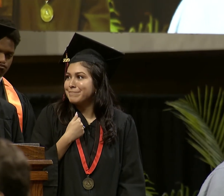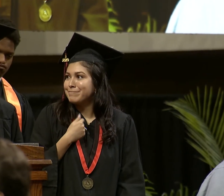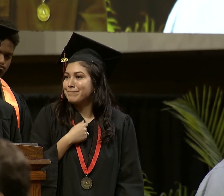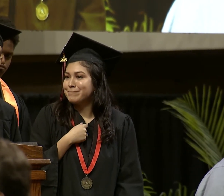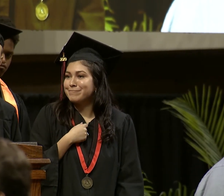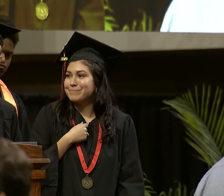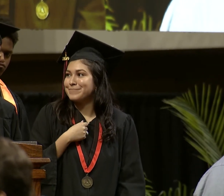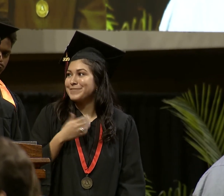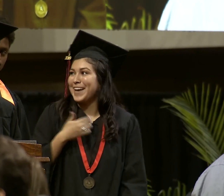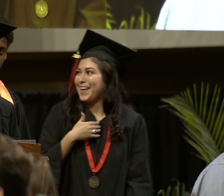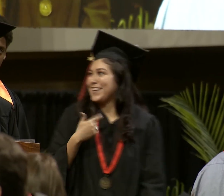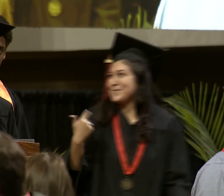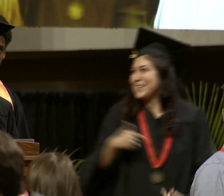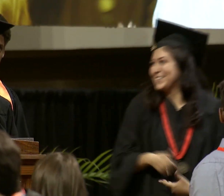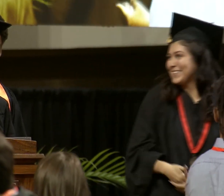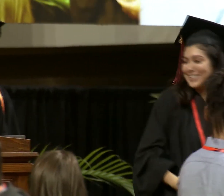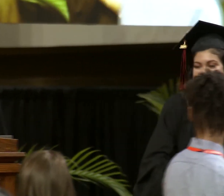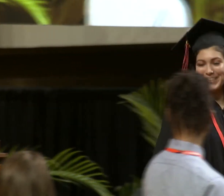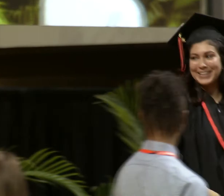Carolina Zaraga.